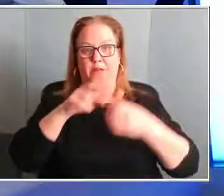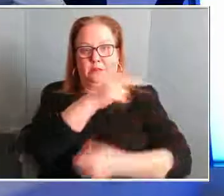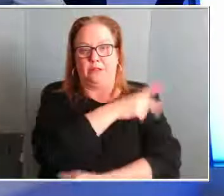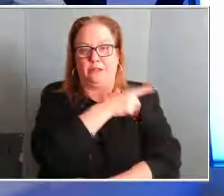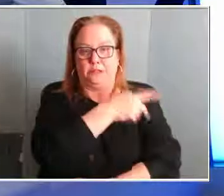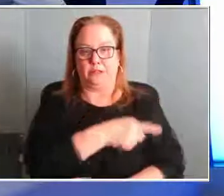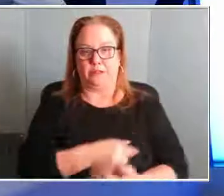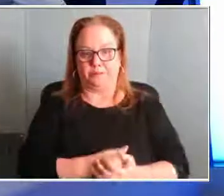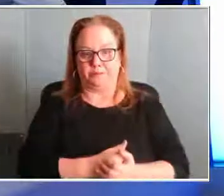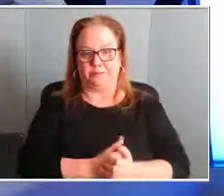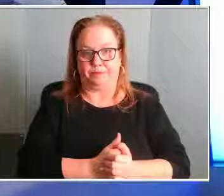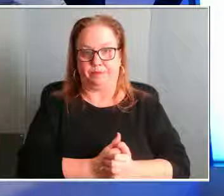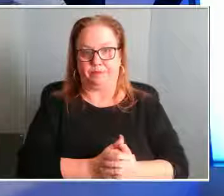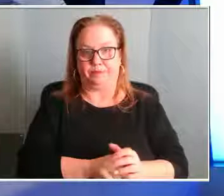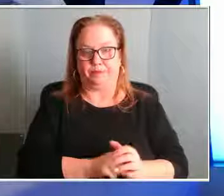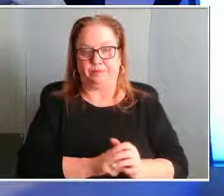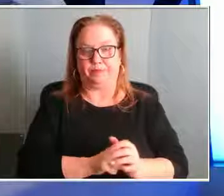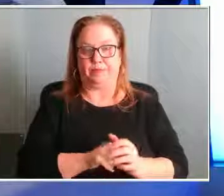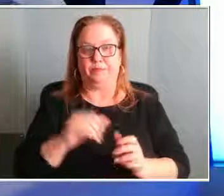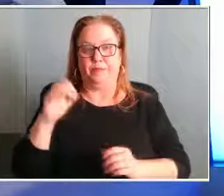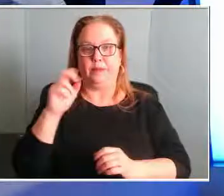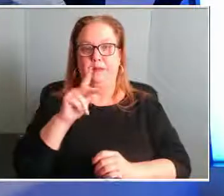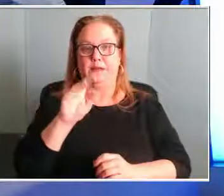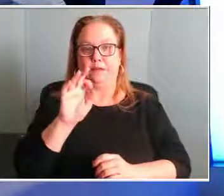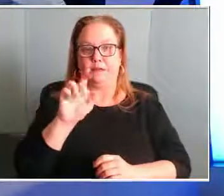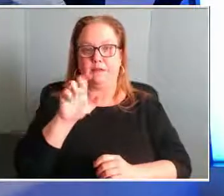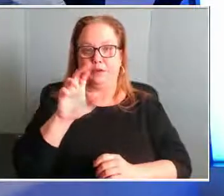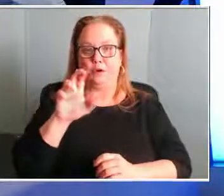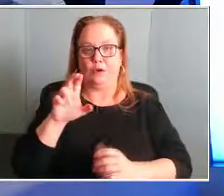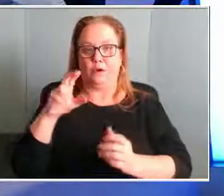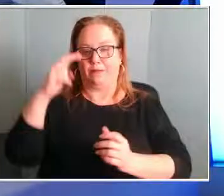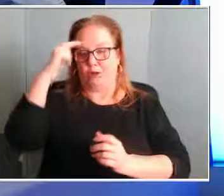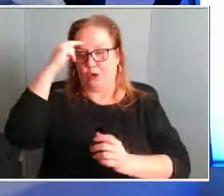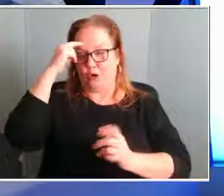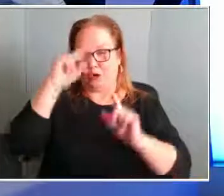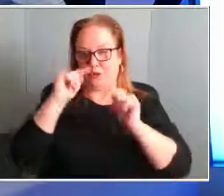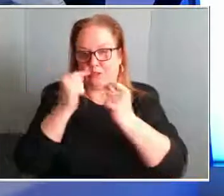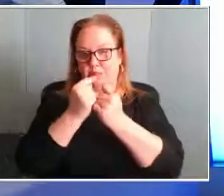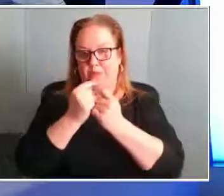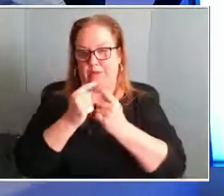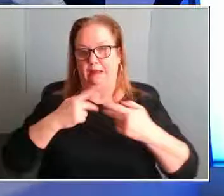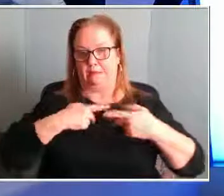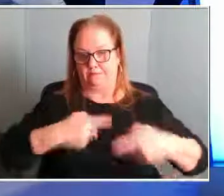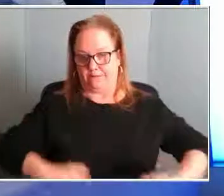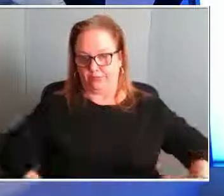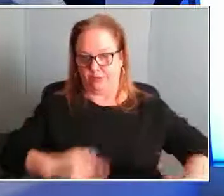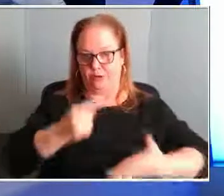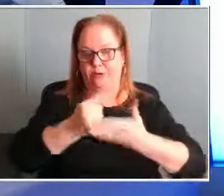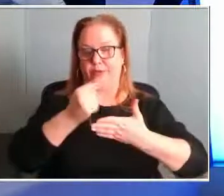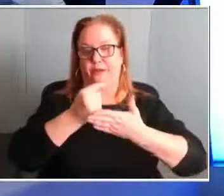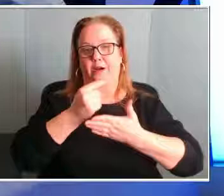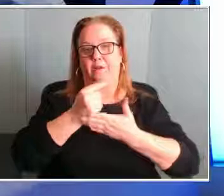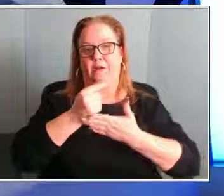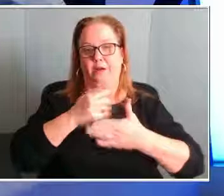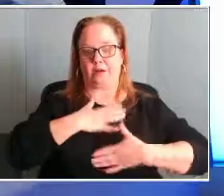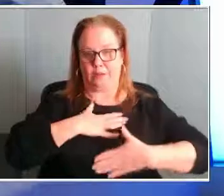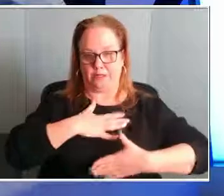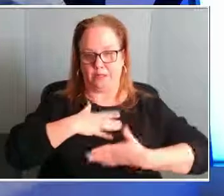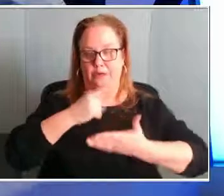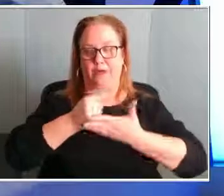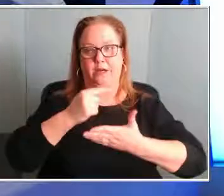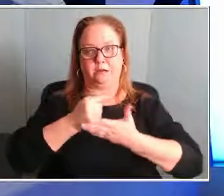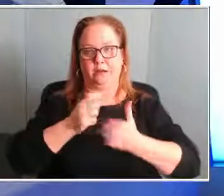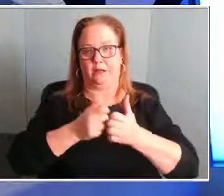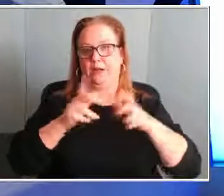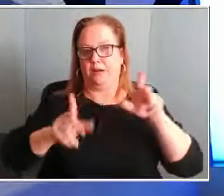then back to the floor, you got the neuro team again out on the plus physical therapy, respiratory therapy. I mean, there's got to be a lot of